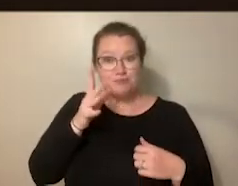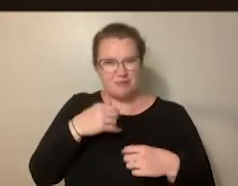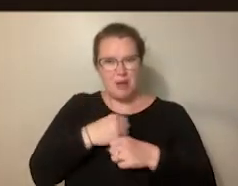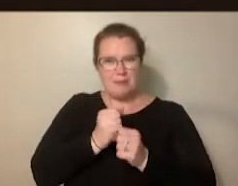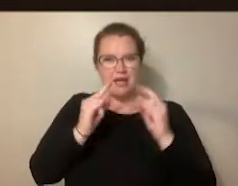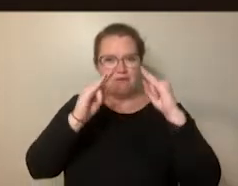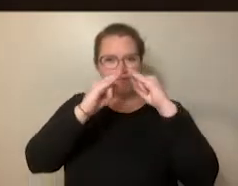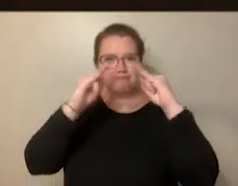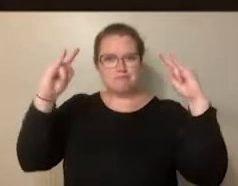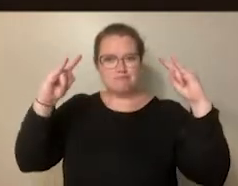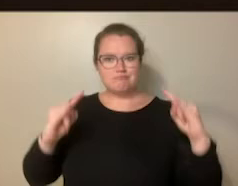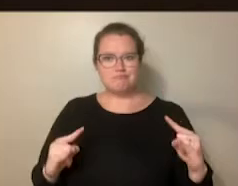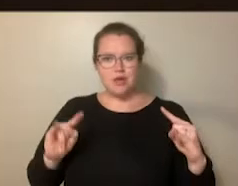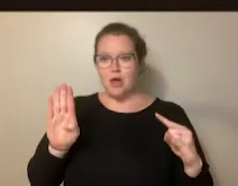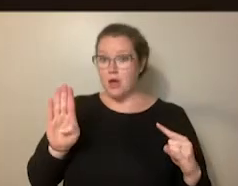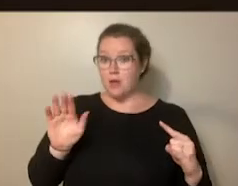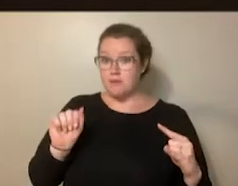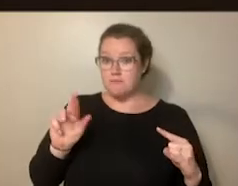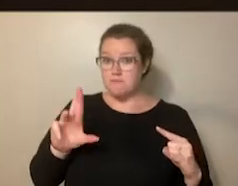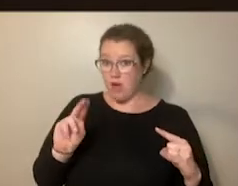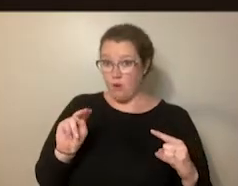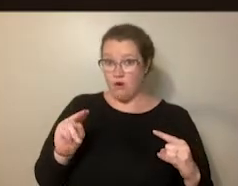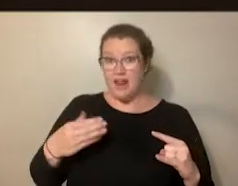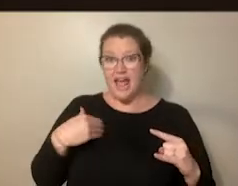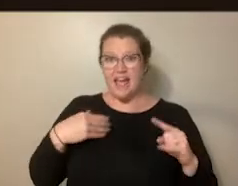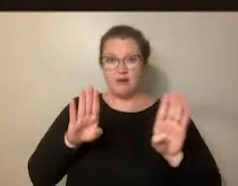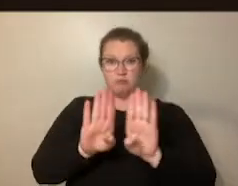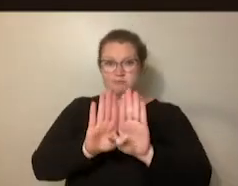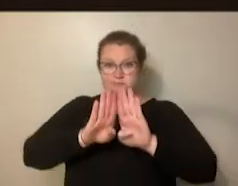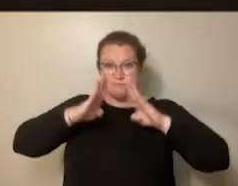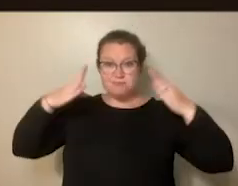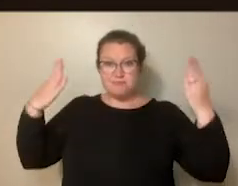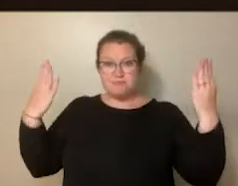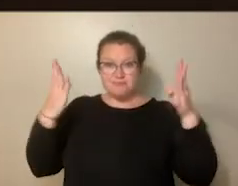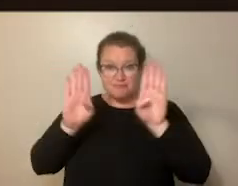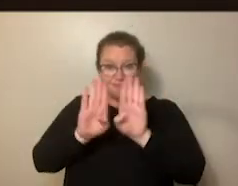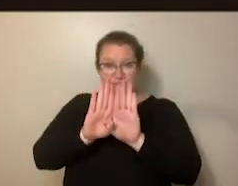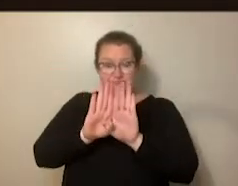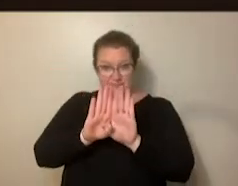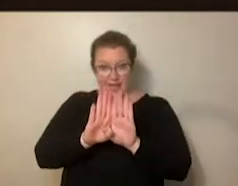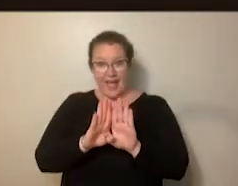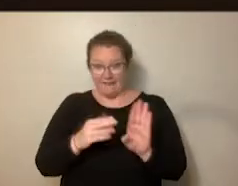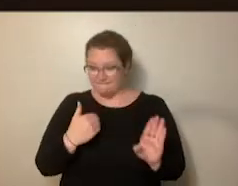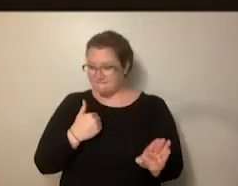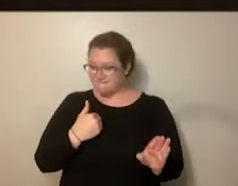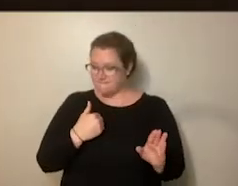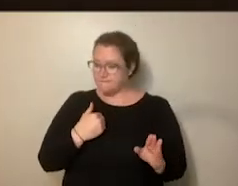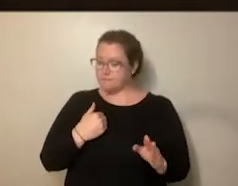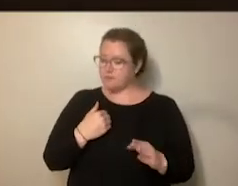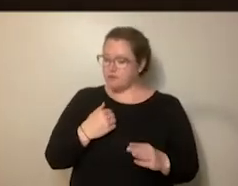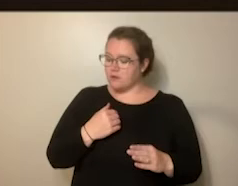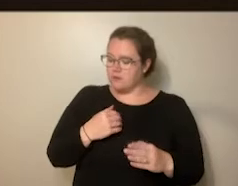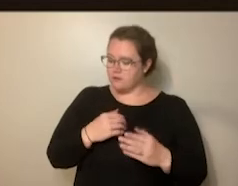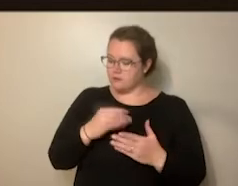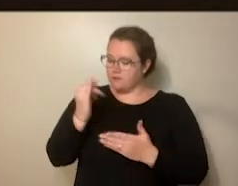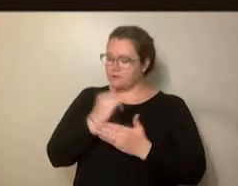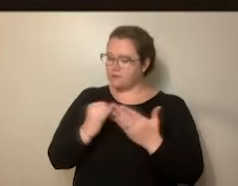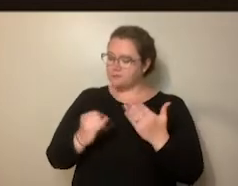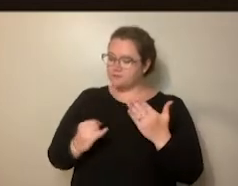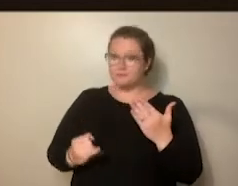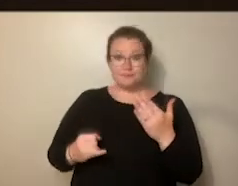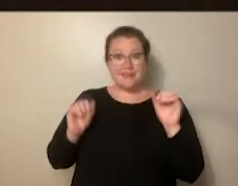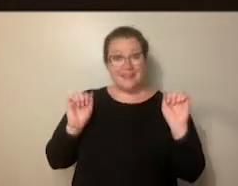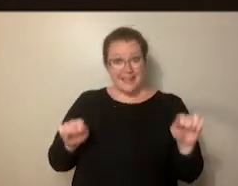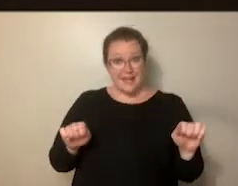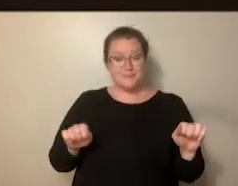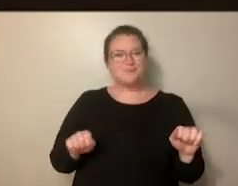make sense. Barns have big doors, so let me draw big doors. And you can decorate them any way you want. I'm choosing to decorate